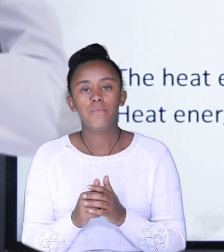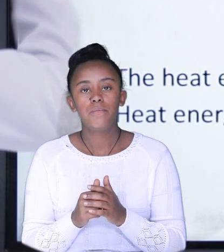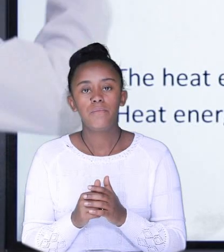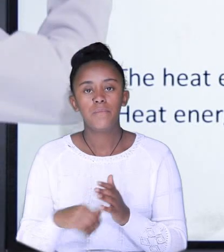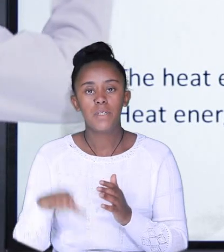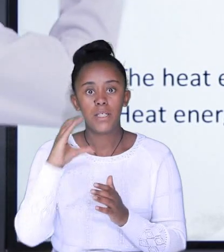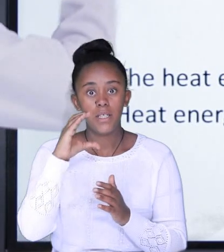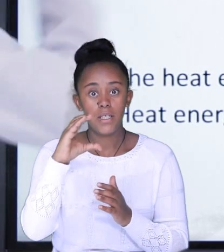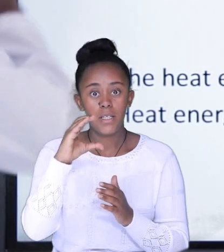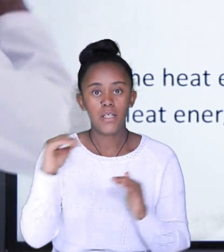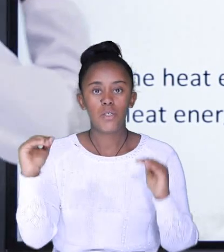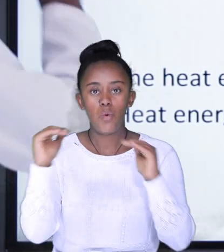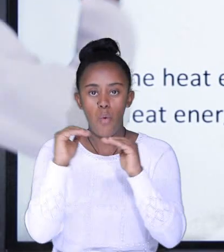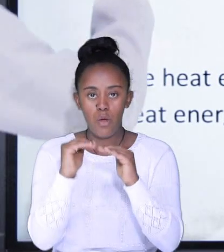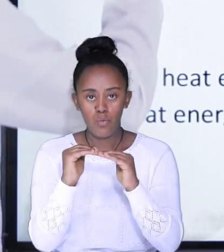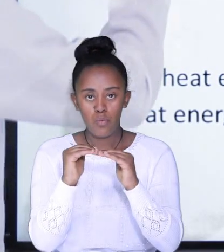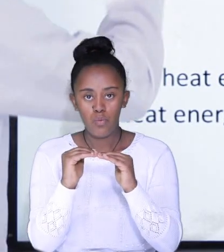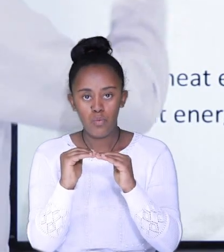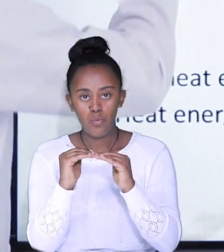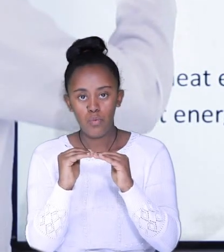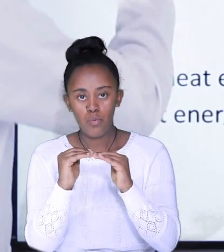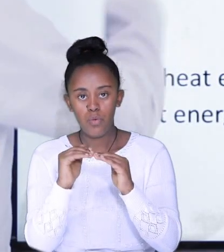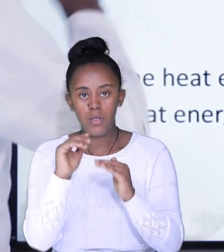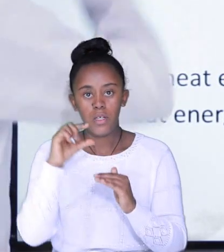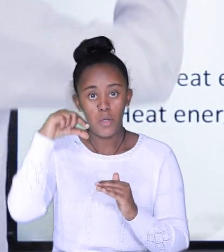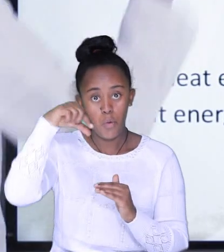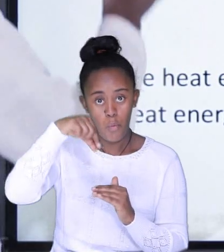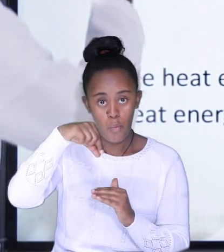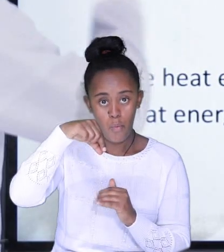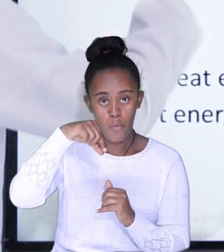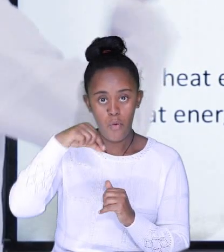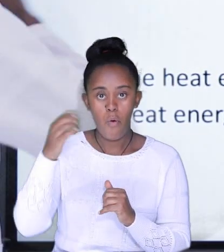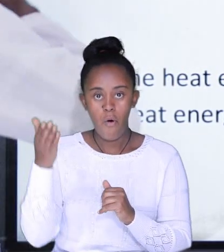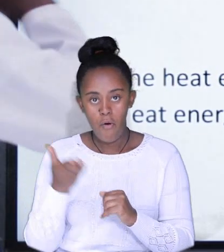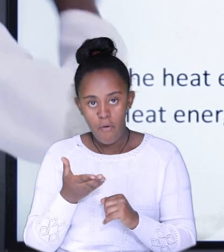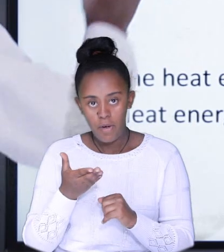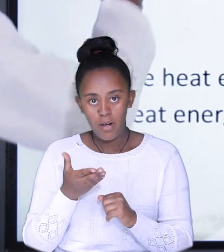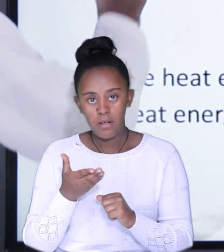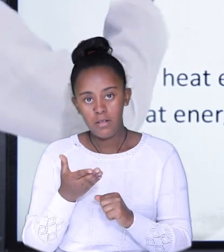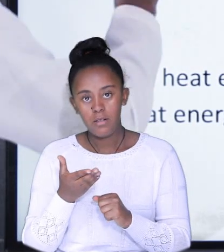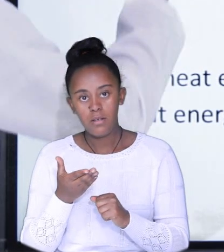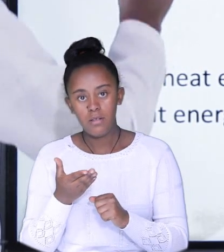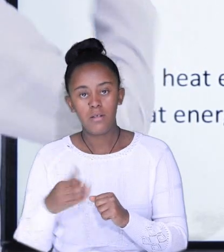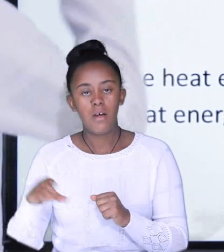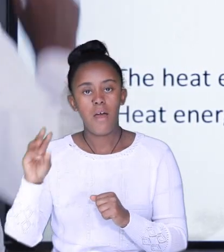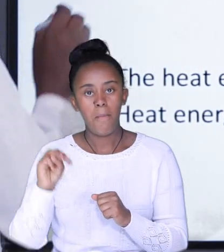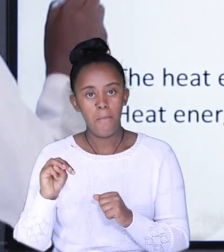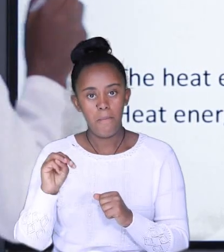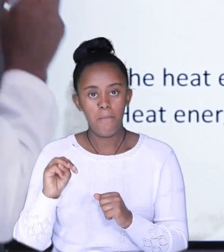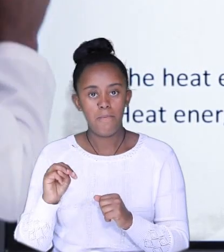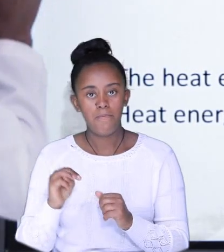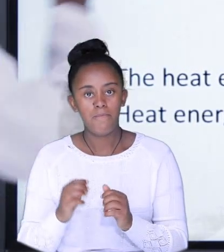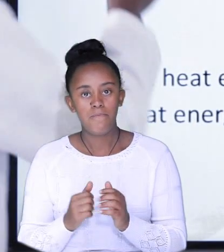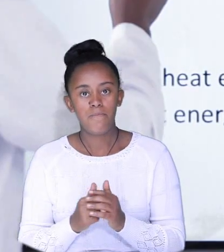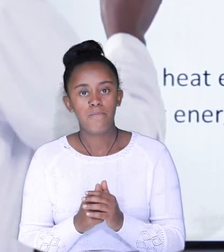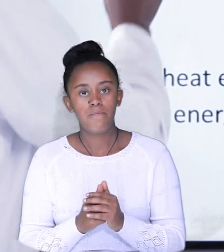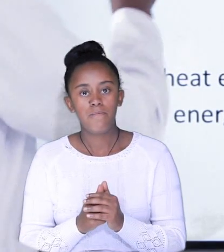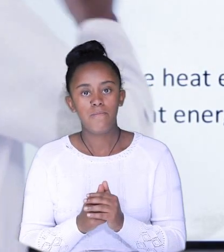C is equals to Q over M